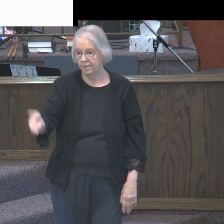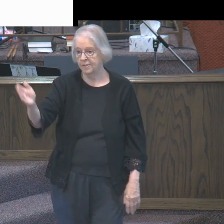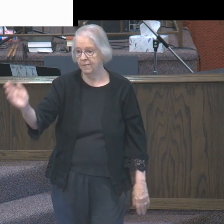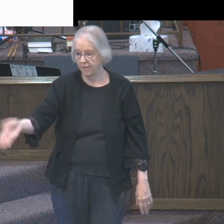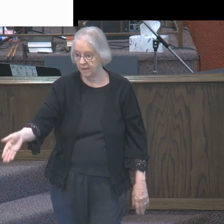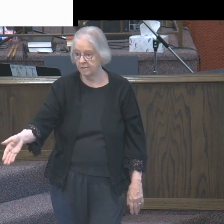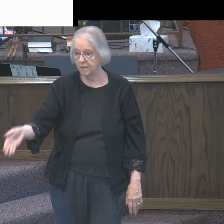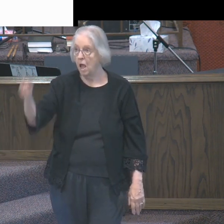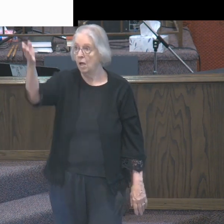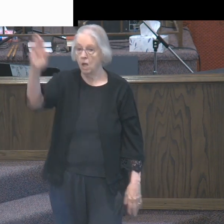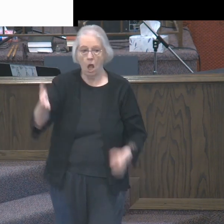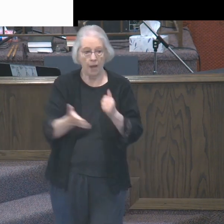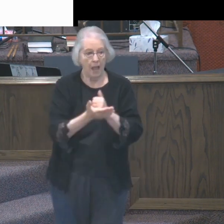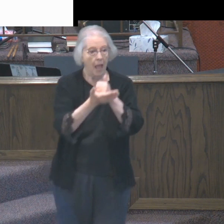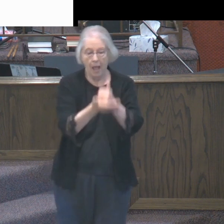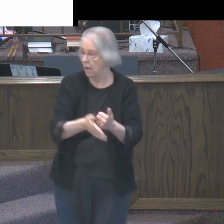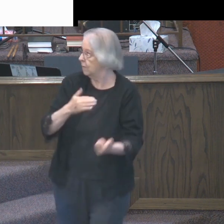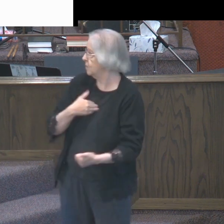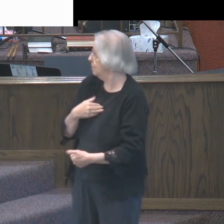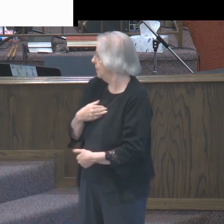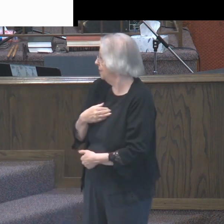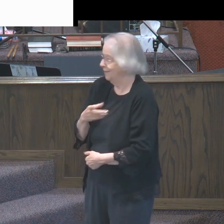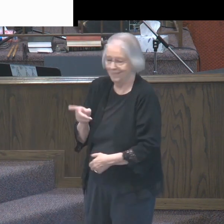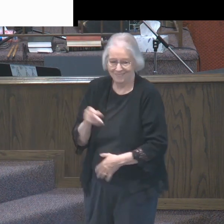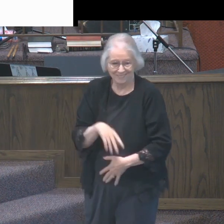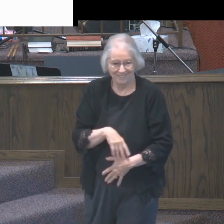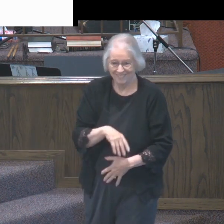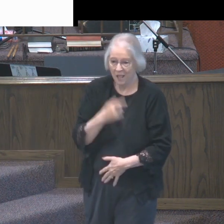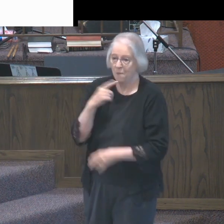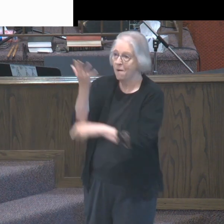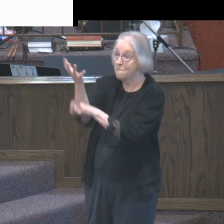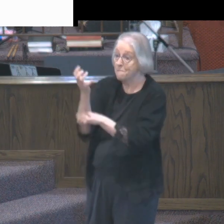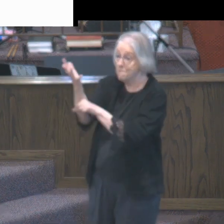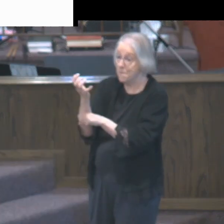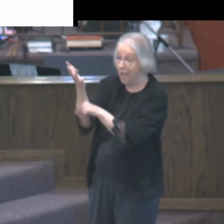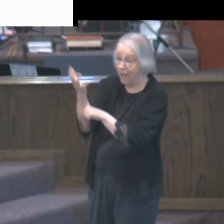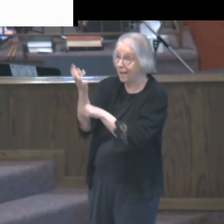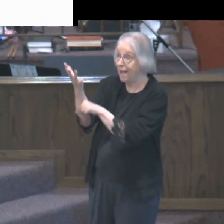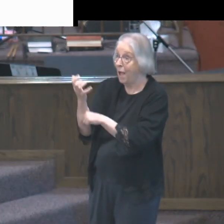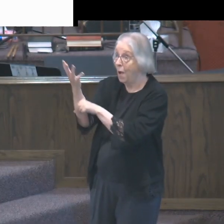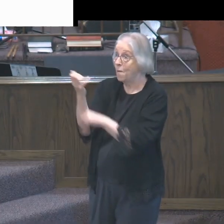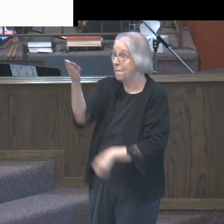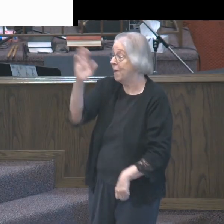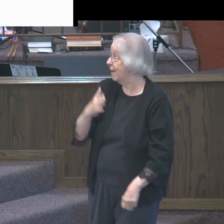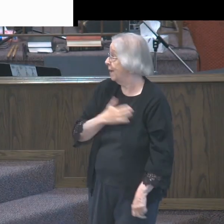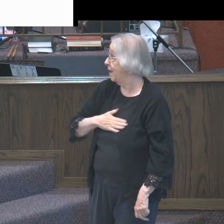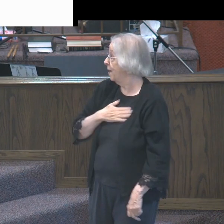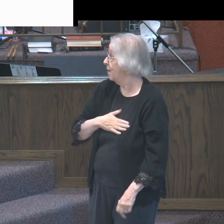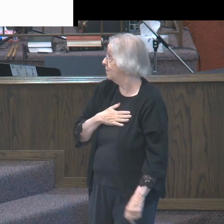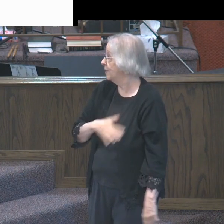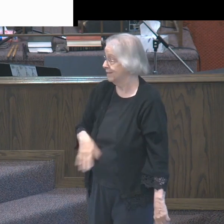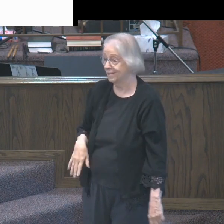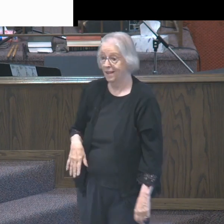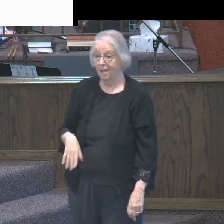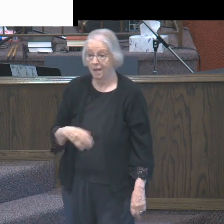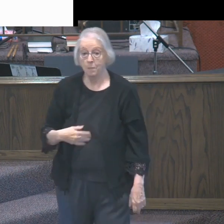And we throw ourselves on the altar and we say, deliver me, deliver me, deliver me. And God says, I'm taking you through it.